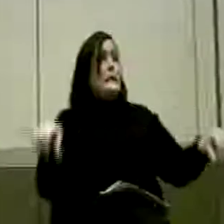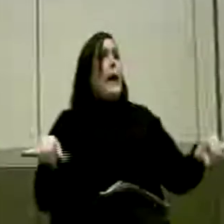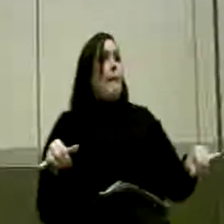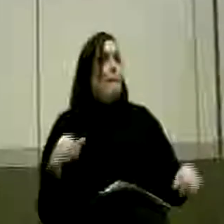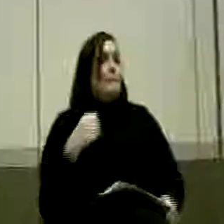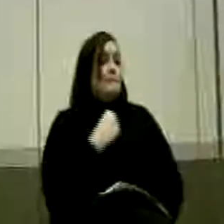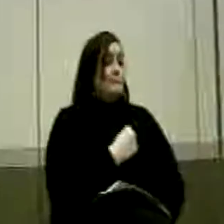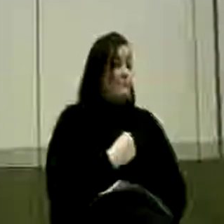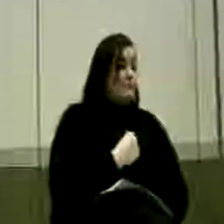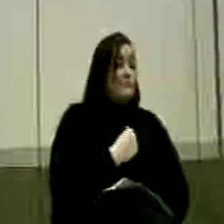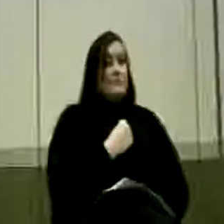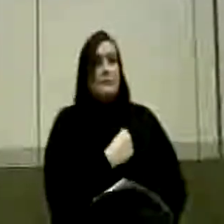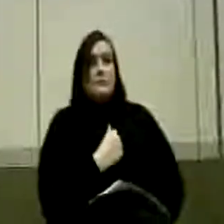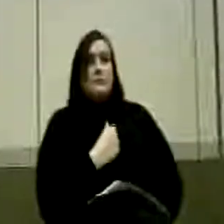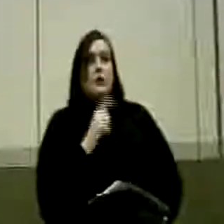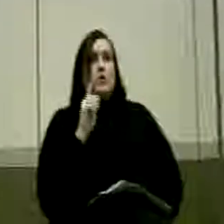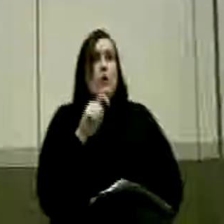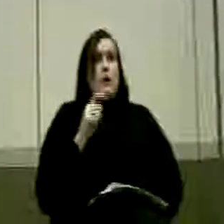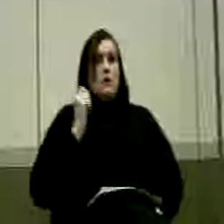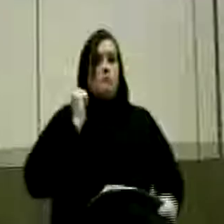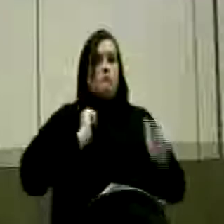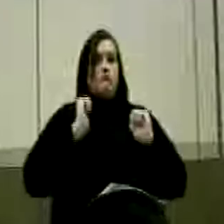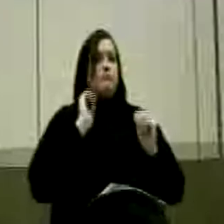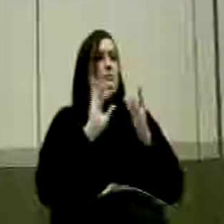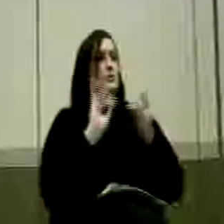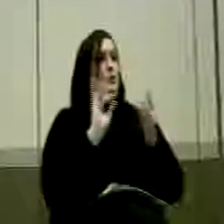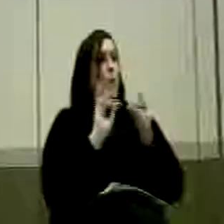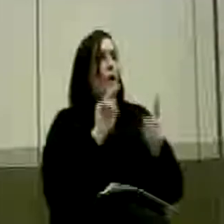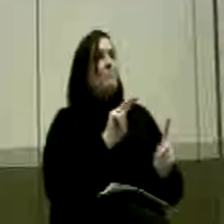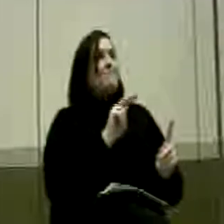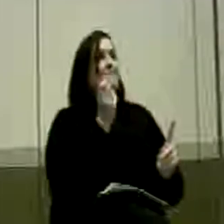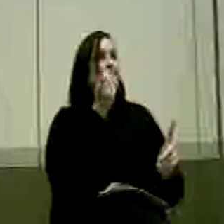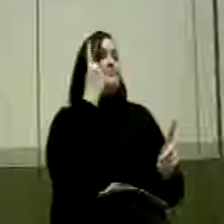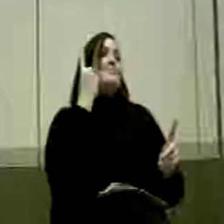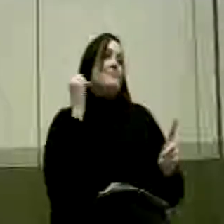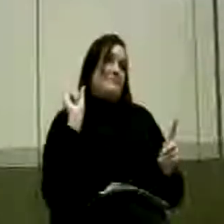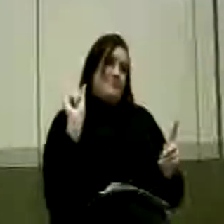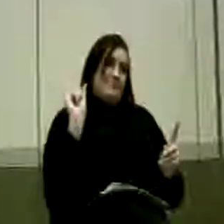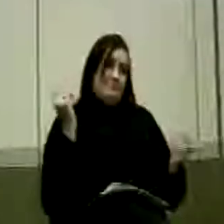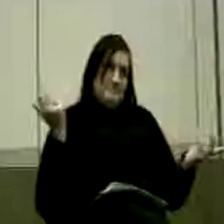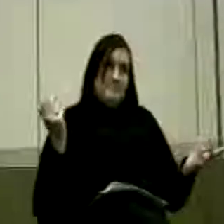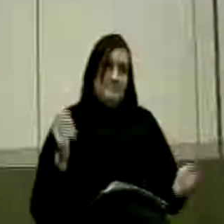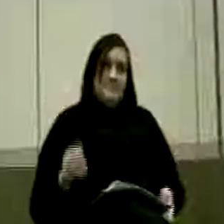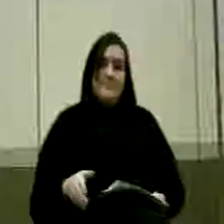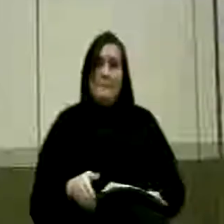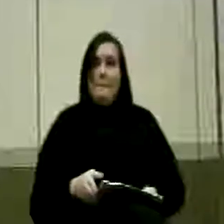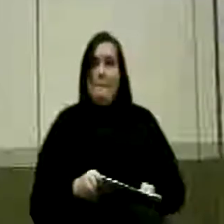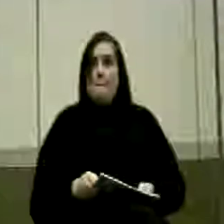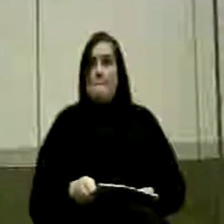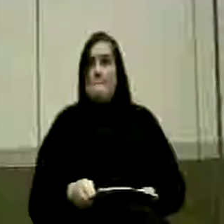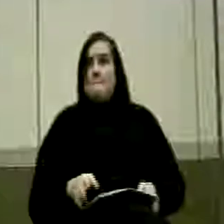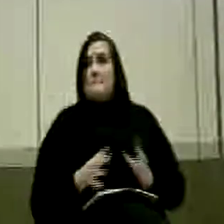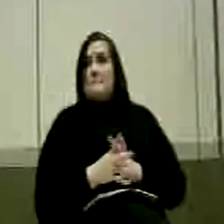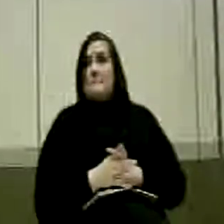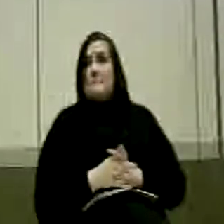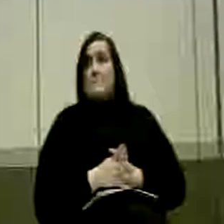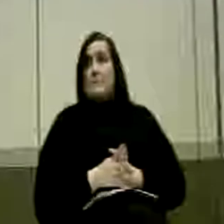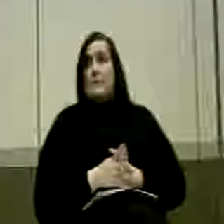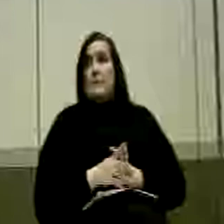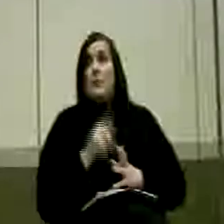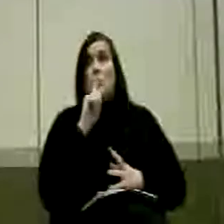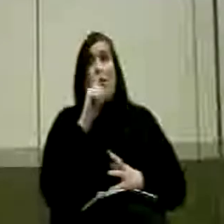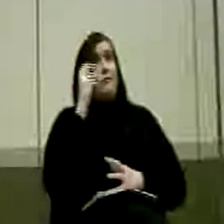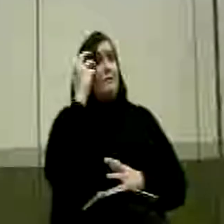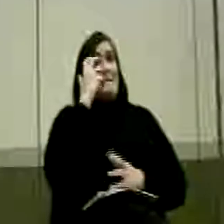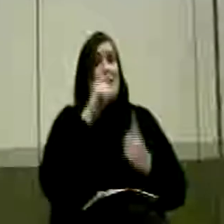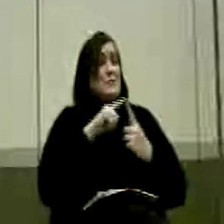to see it in the context of a story or a social situation for them to really sometimes make those connections. Right. It's really pretty